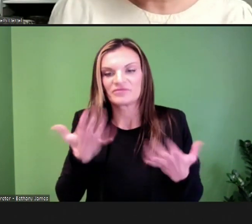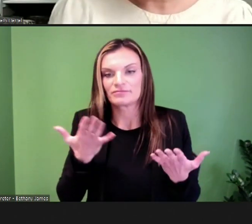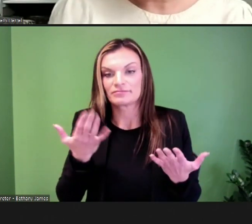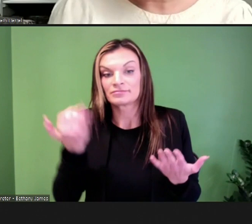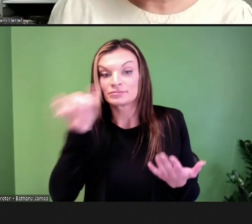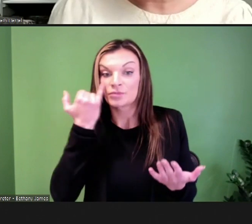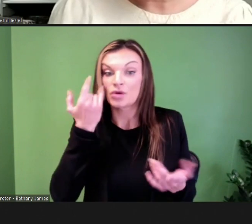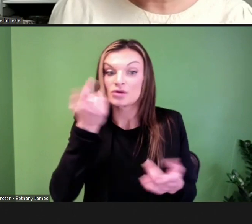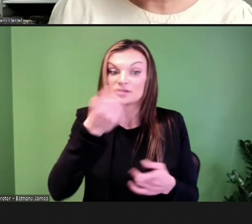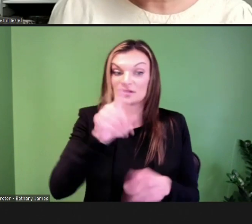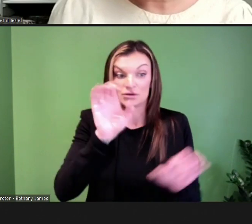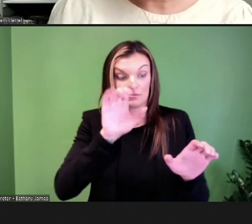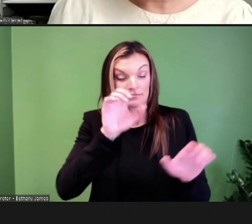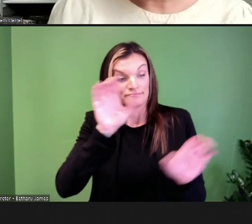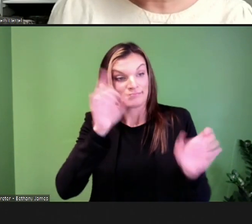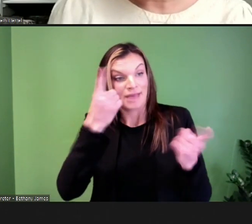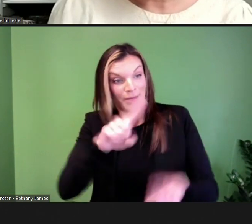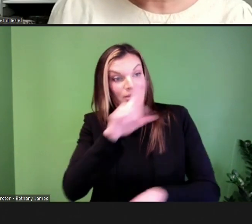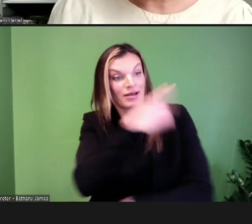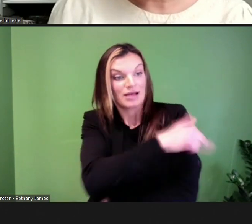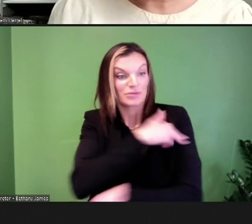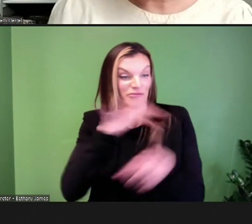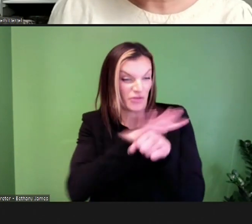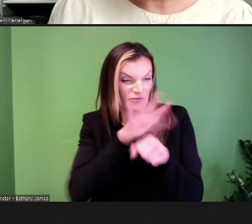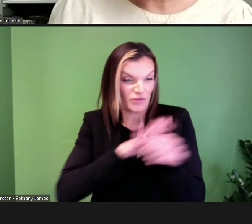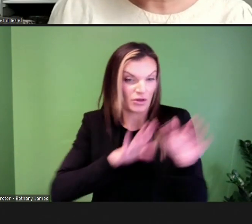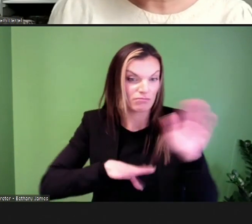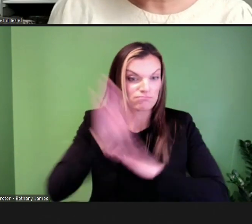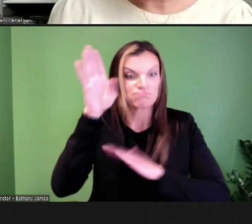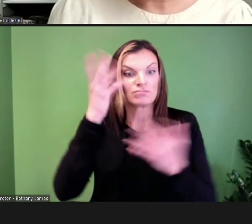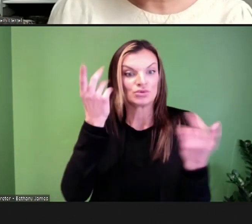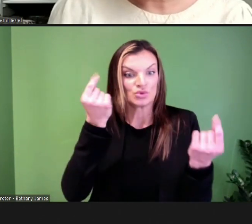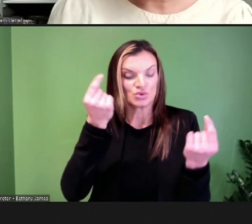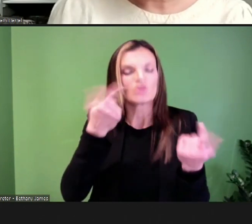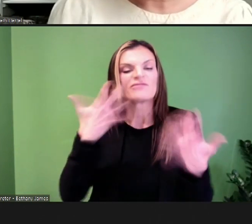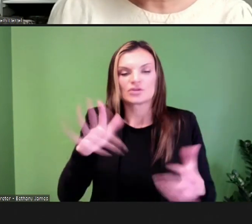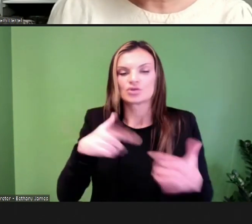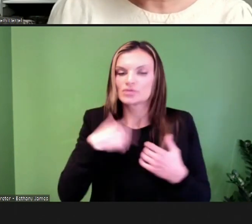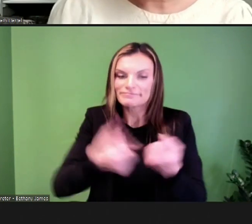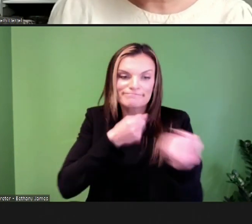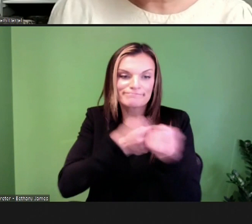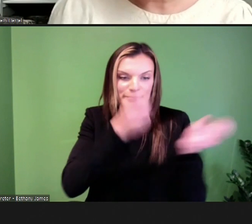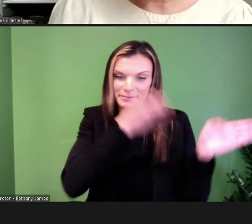that they have been seeing so far. So we'll continue to work with them and support them in any way we can.